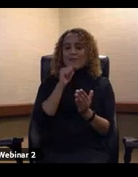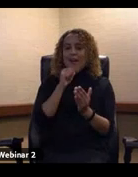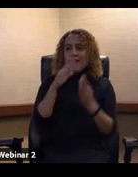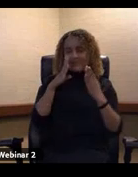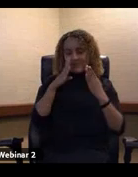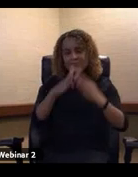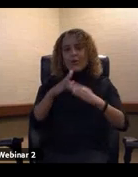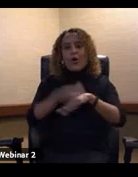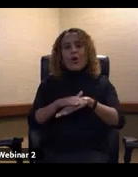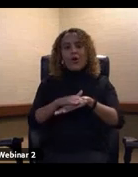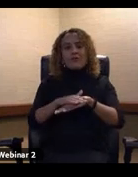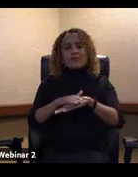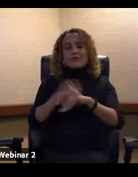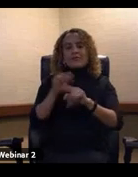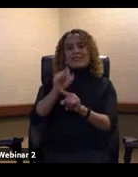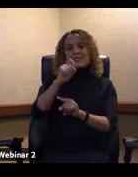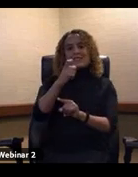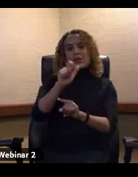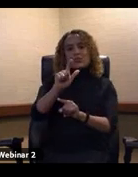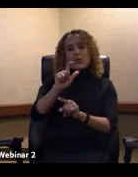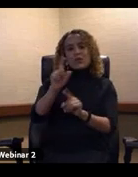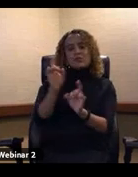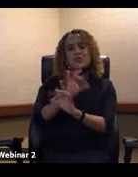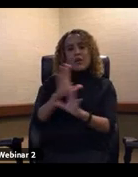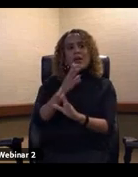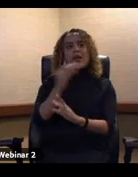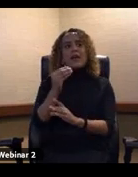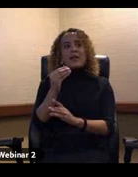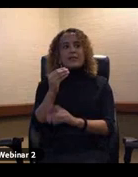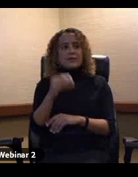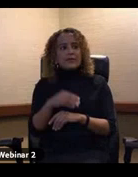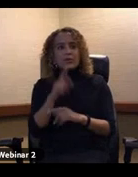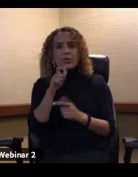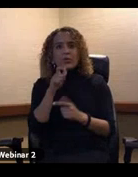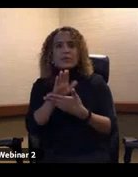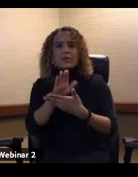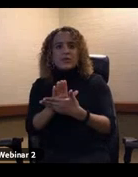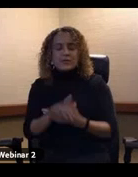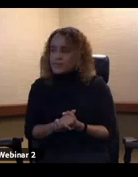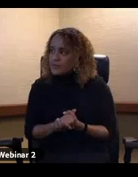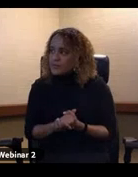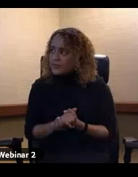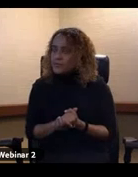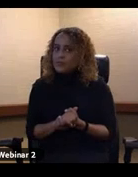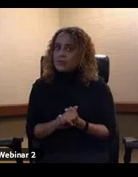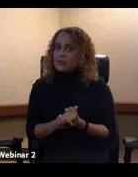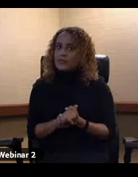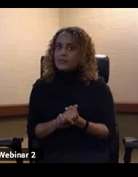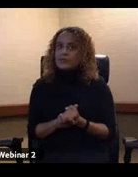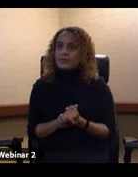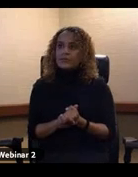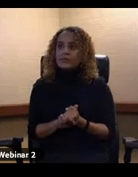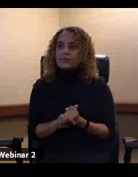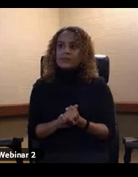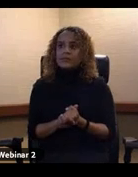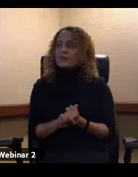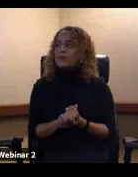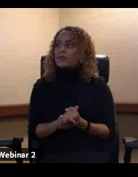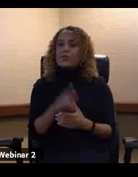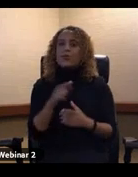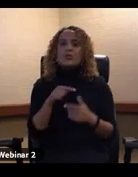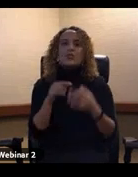not tailored to the dynamics of sexual assault or domestic violence or to the specific population to be addressed by this project. So